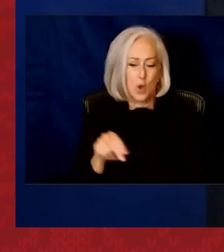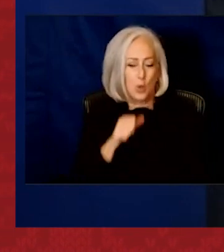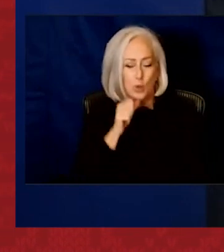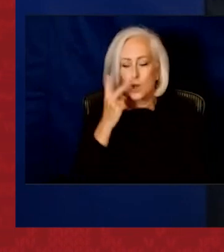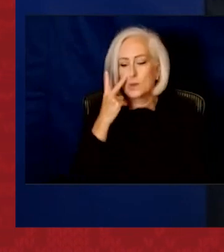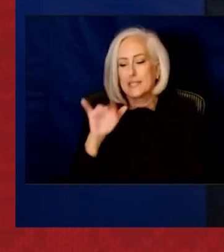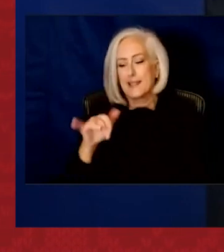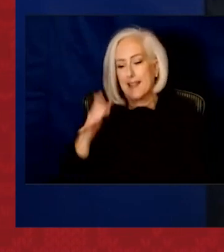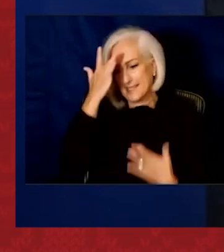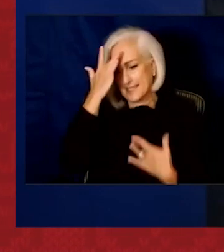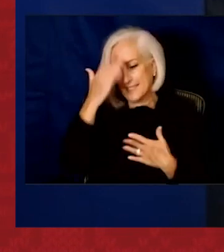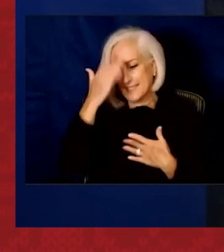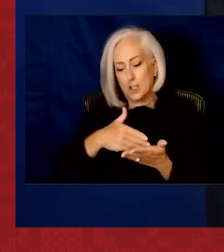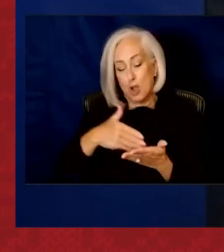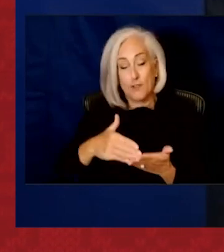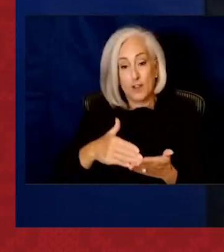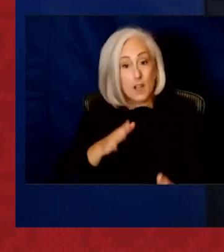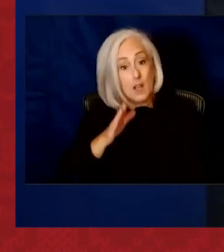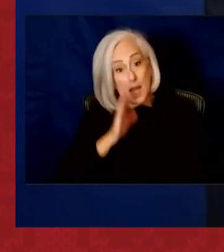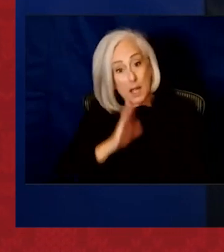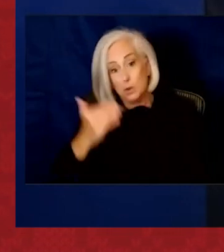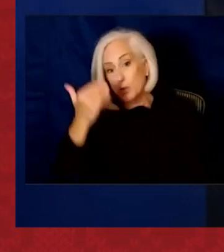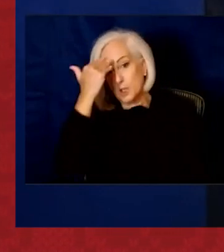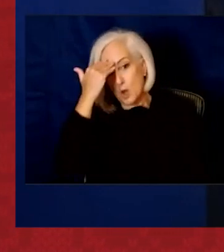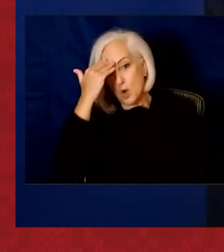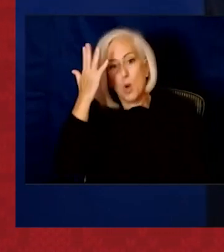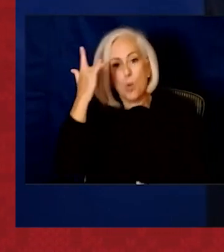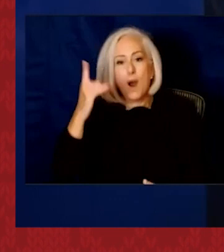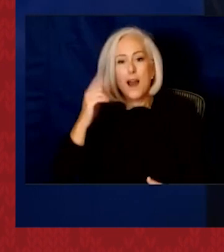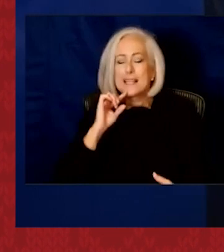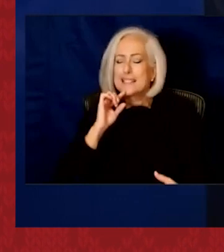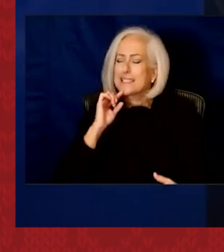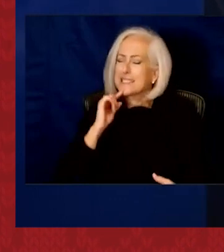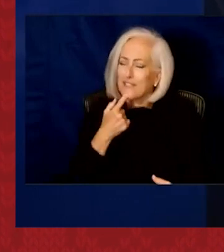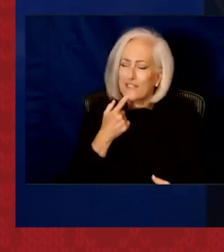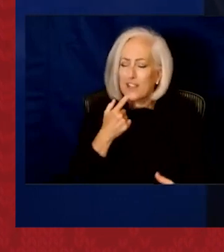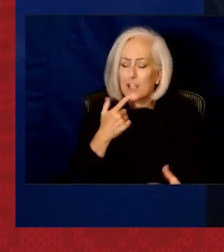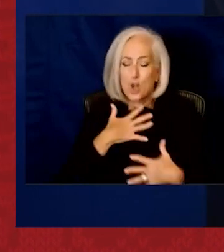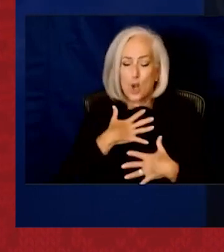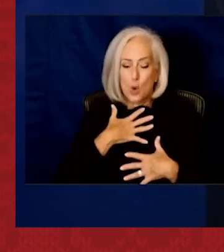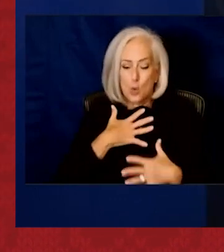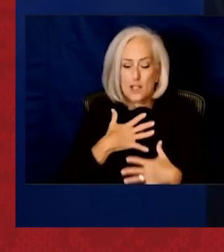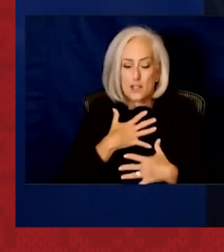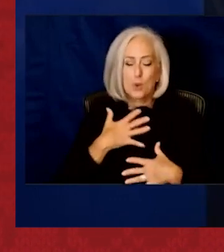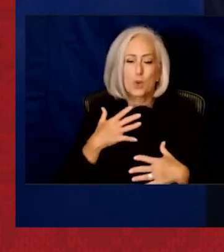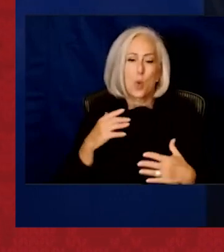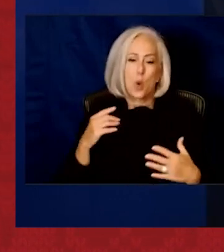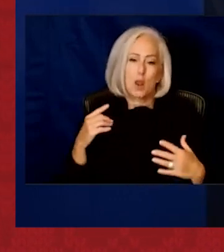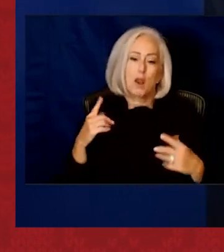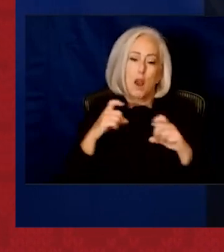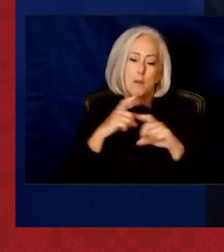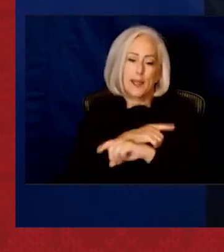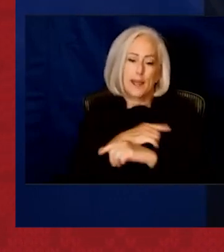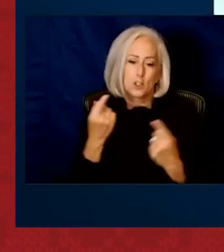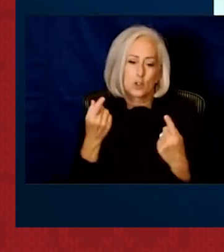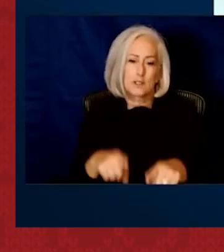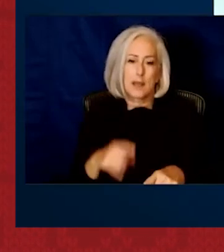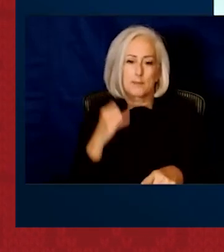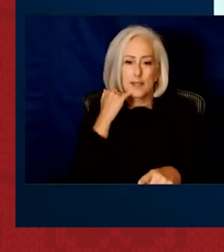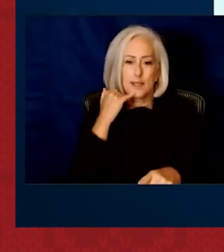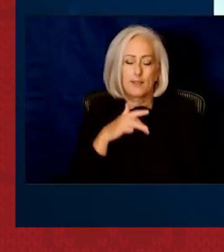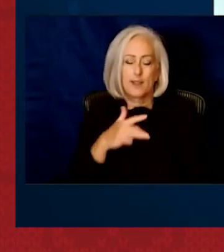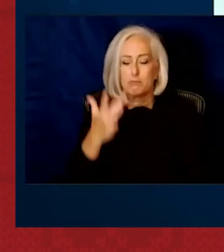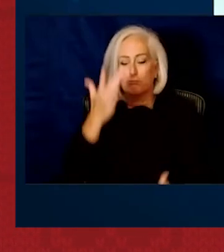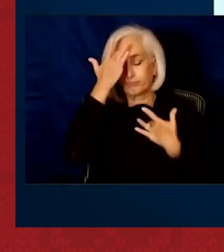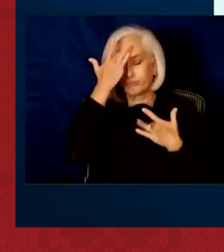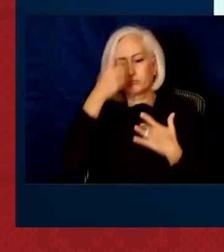know if it was because people get such severe respiratory complications like when they do contract polio later in life as opposed to earlier in life. So. Okay,